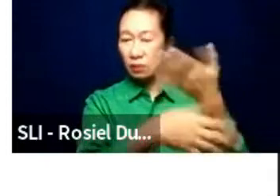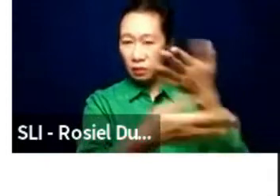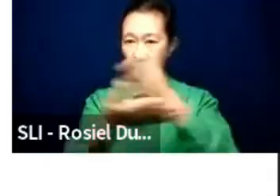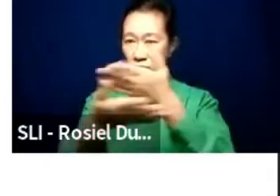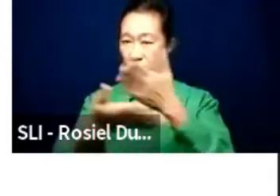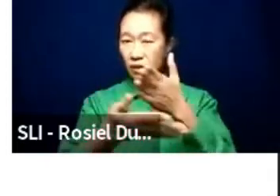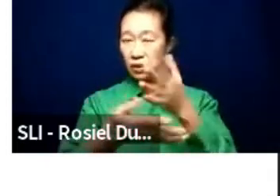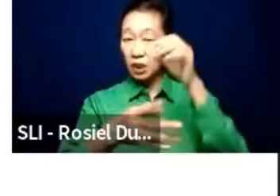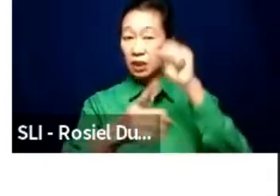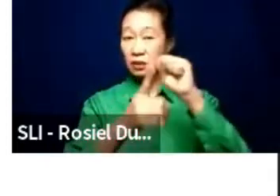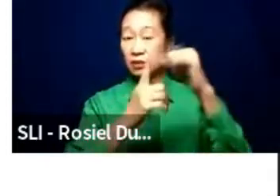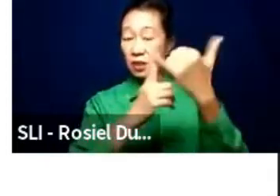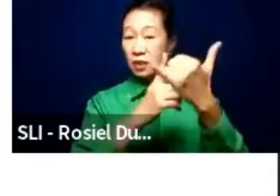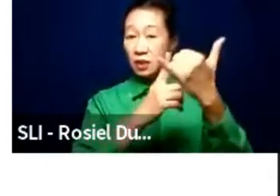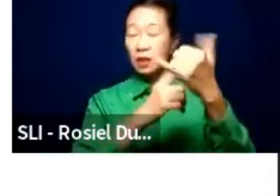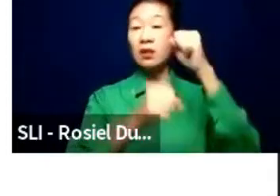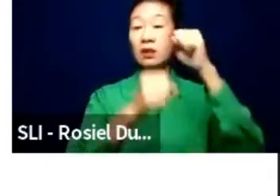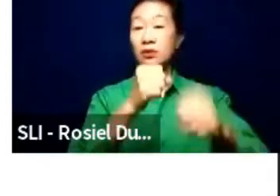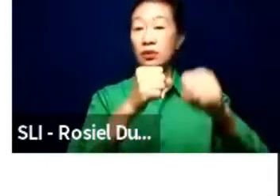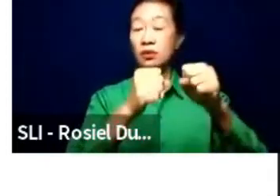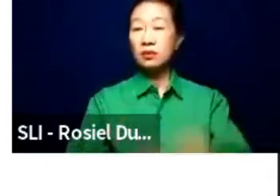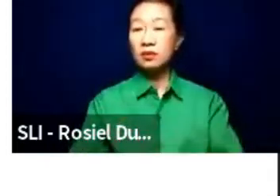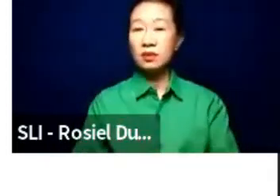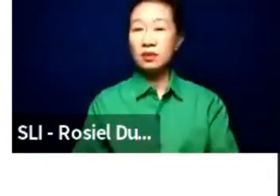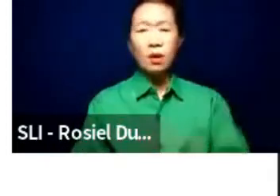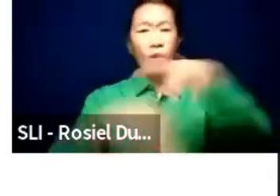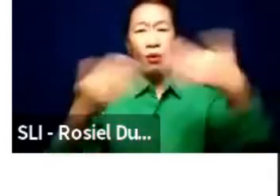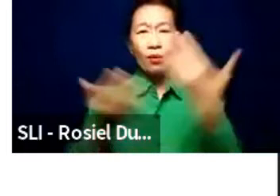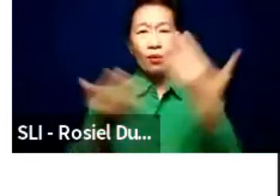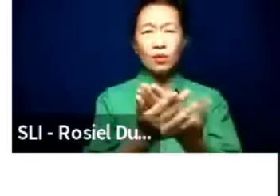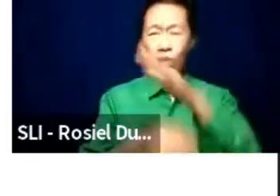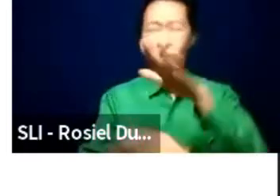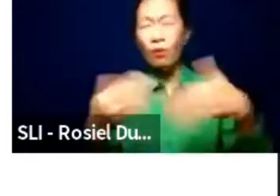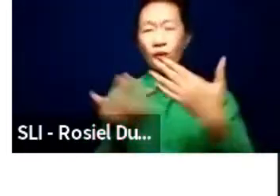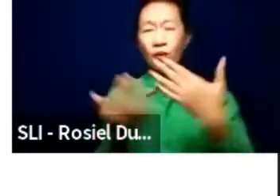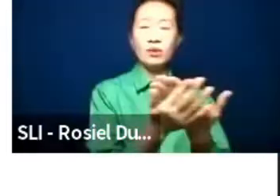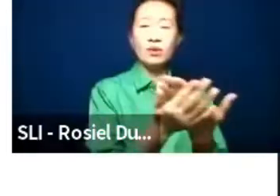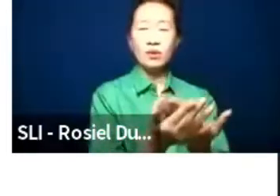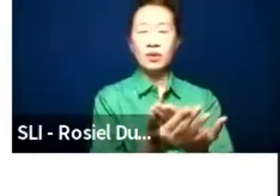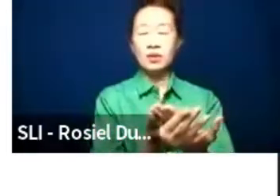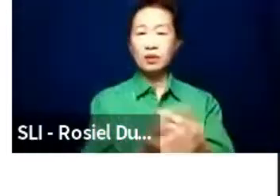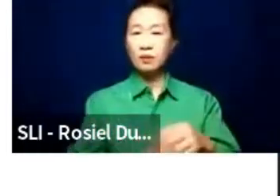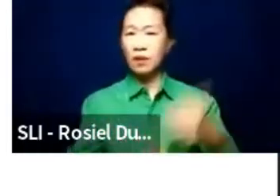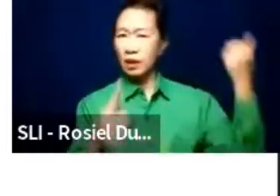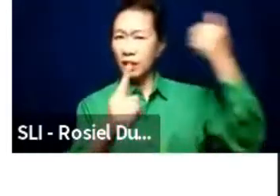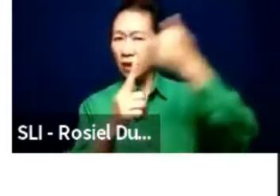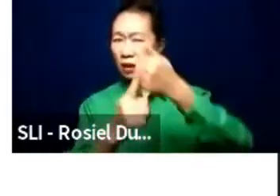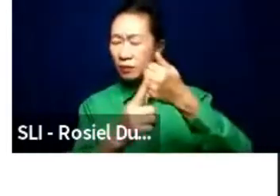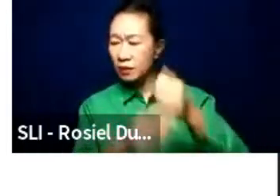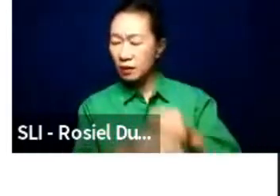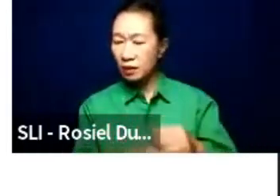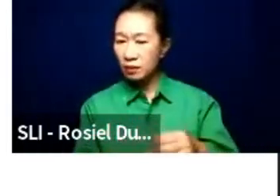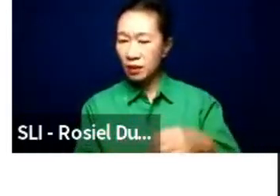contribution to society, no? So lahat ng mga teens, lahat ng high